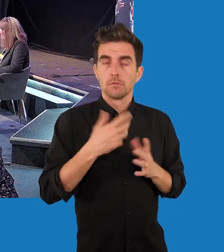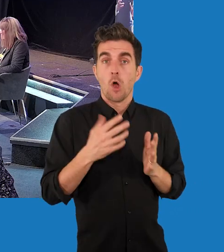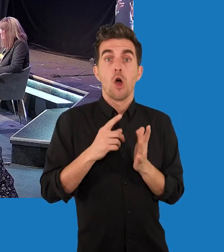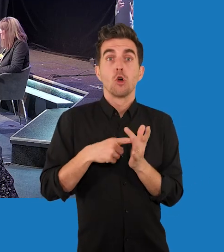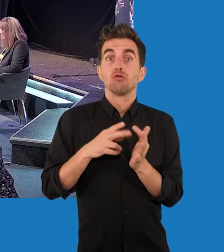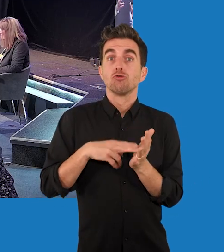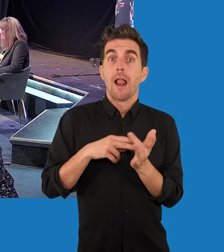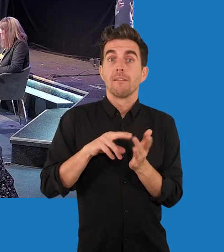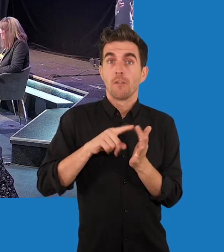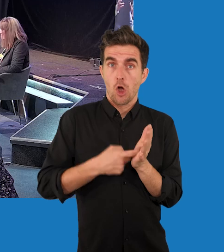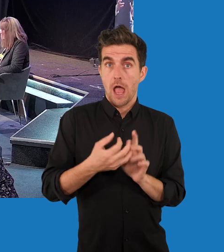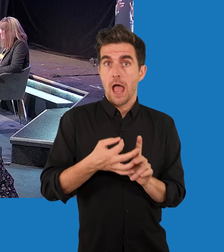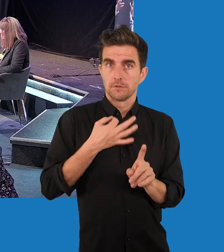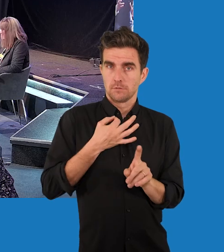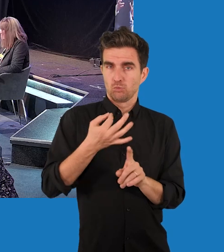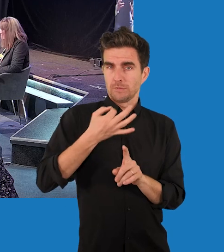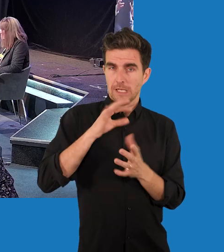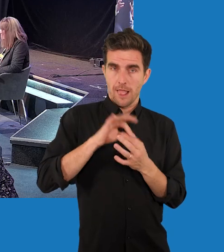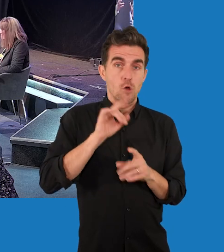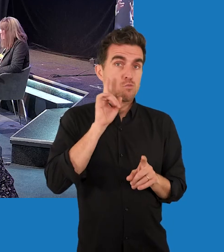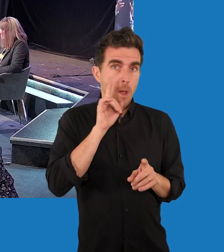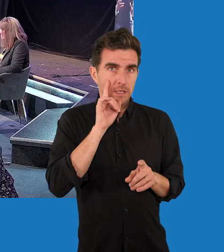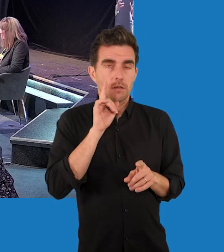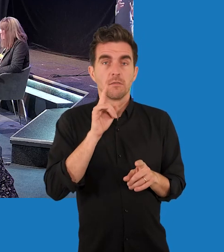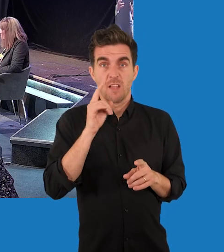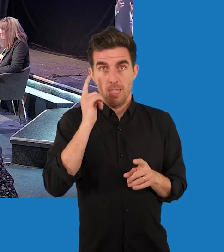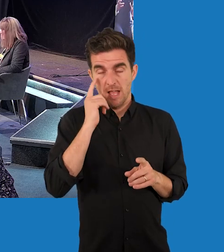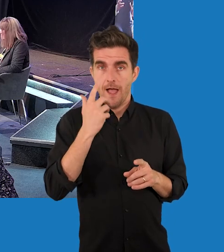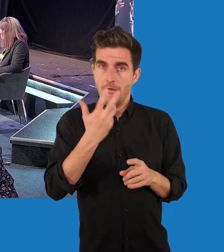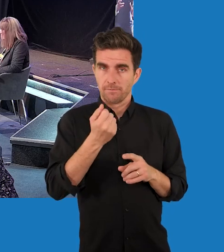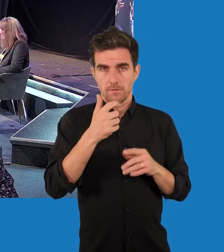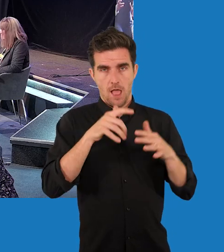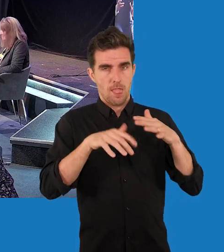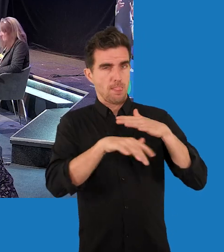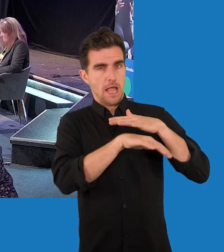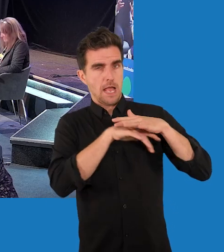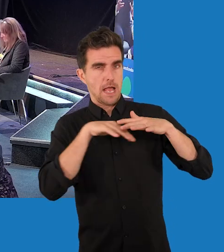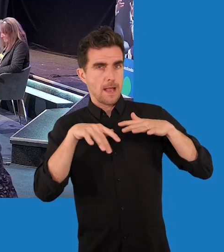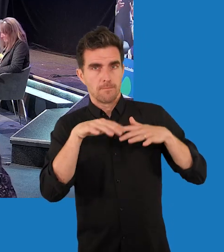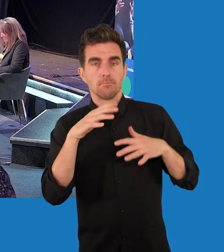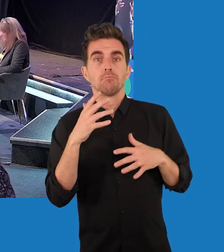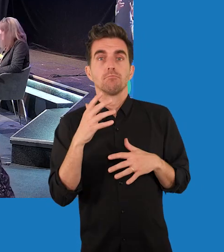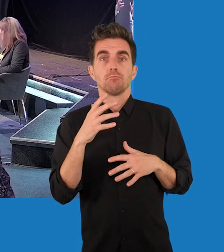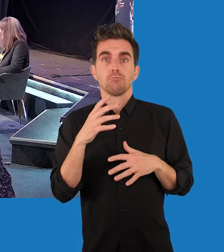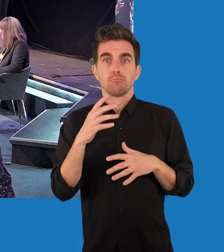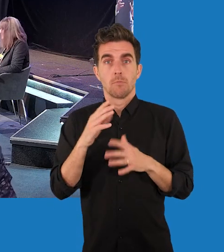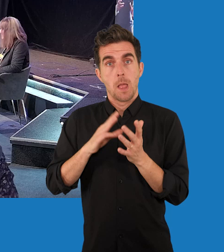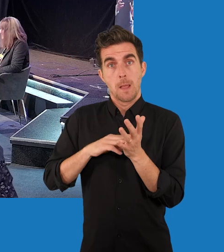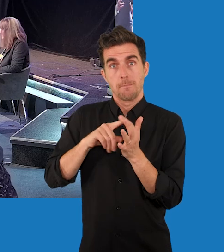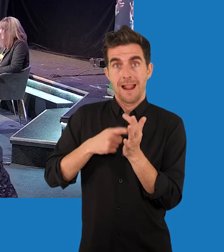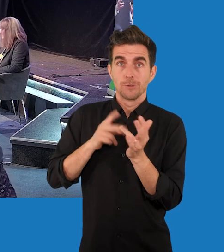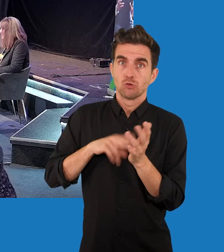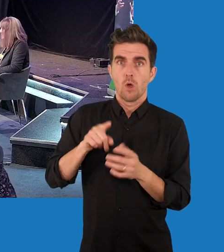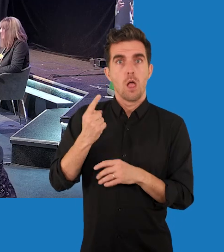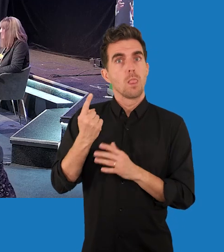not been mentioned. Now, Jennifer Gould asked a question about women's health, and I think maybe underlying that is the view